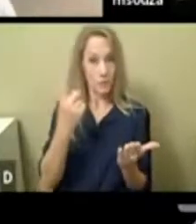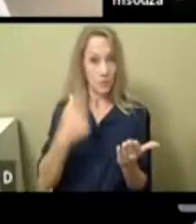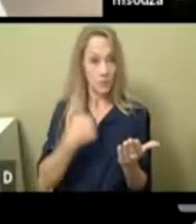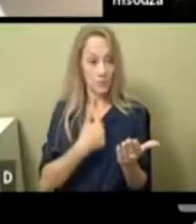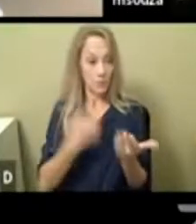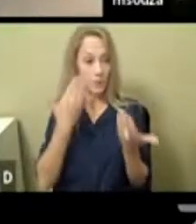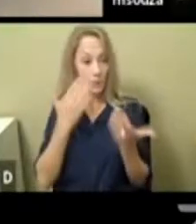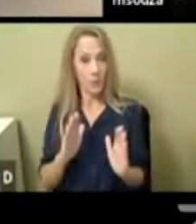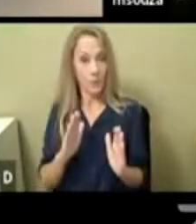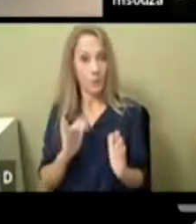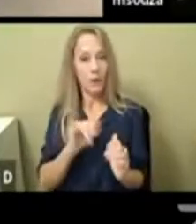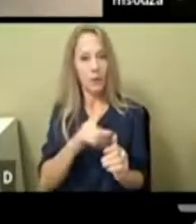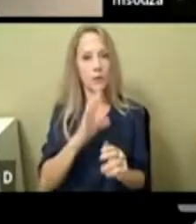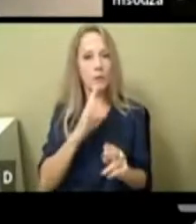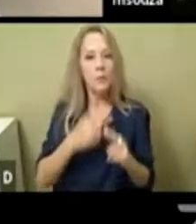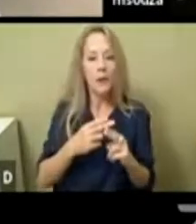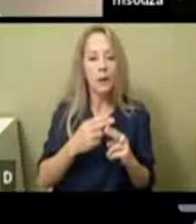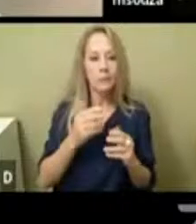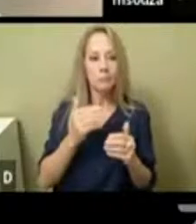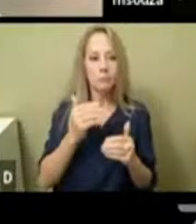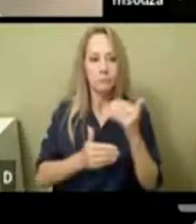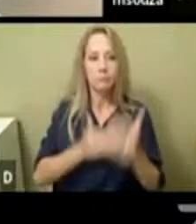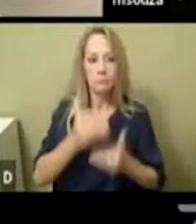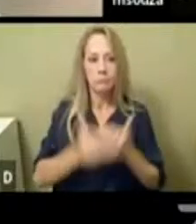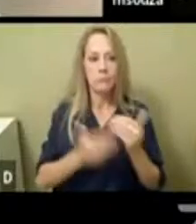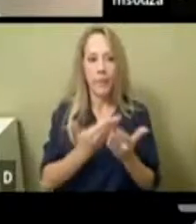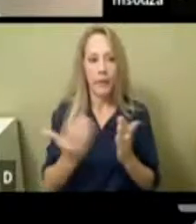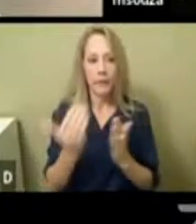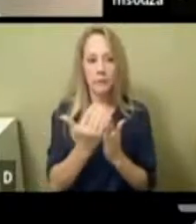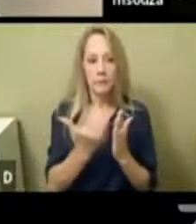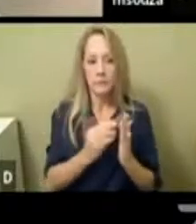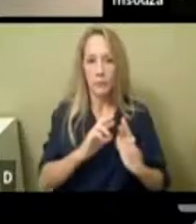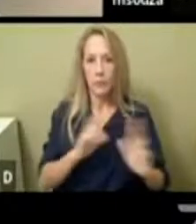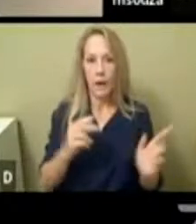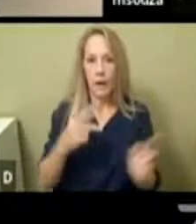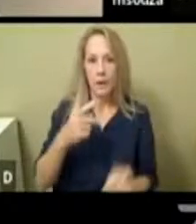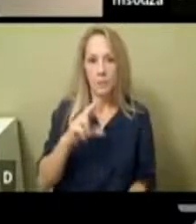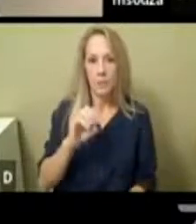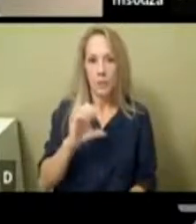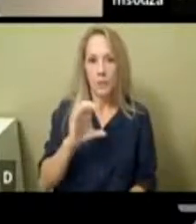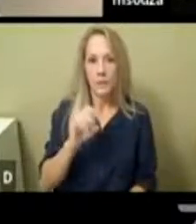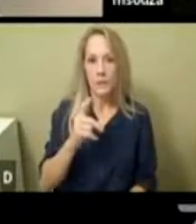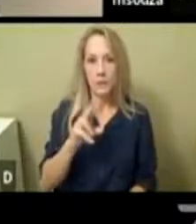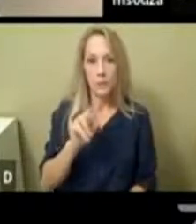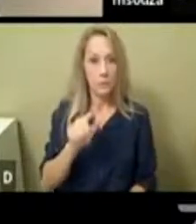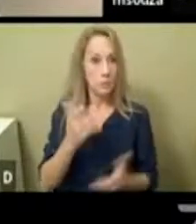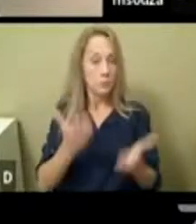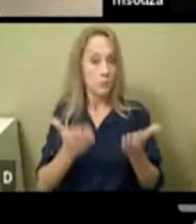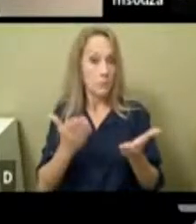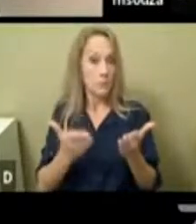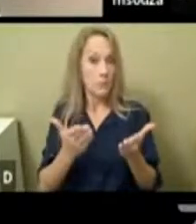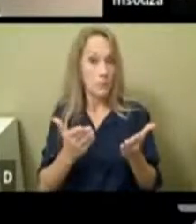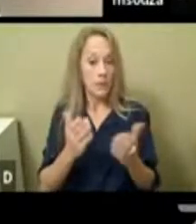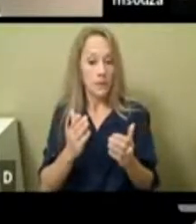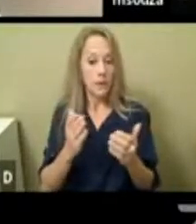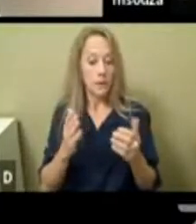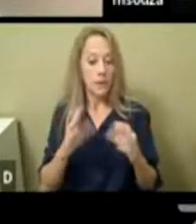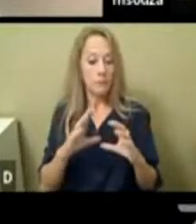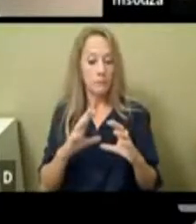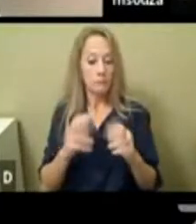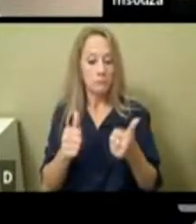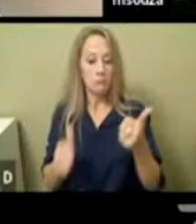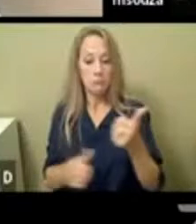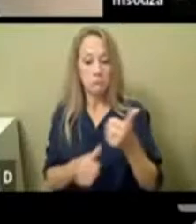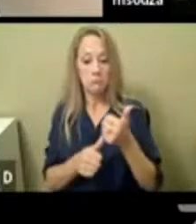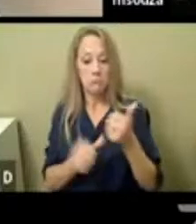about a lot of procedural stuff and process stuff, and maybe there's the ability for a subgroup to meet as